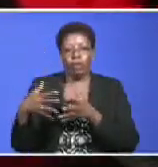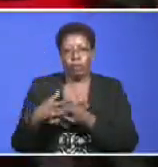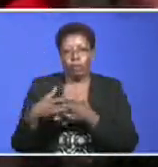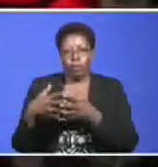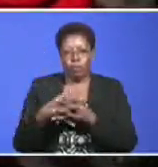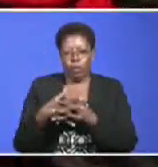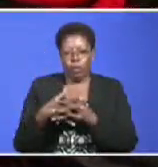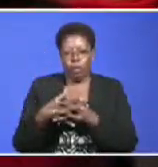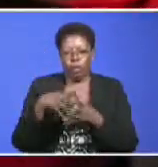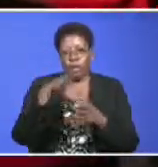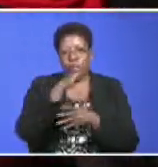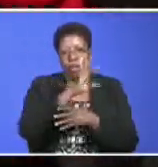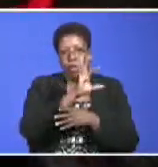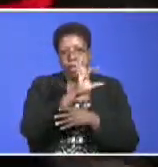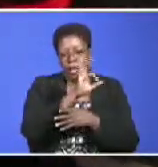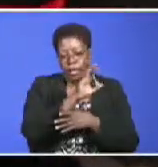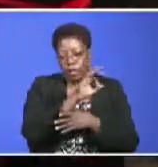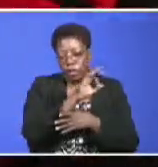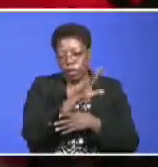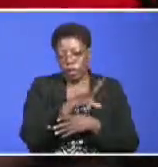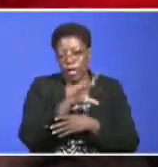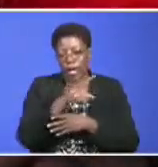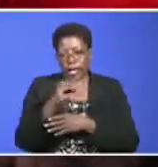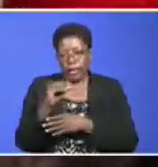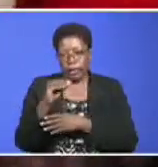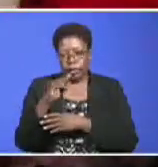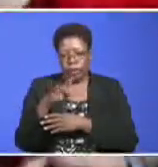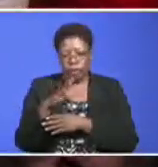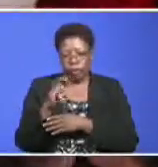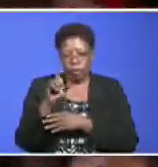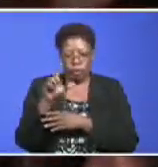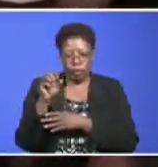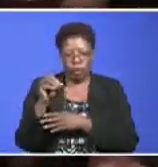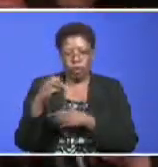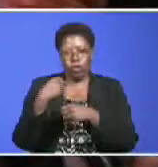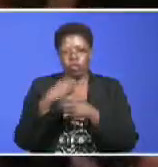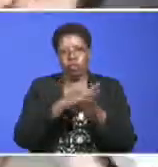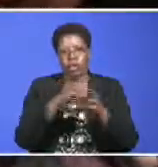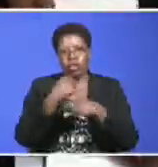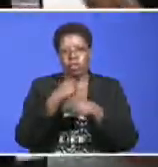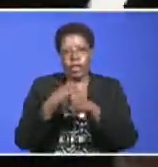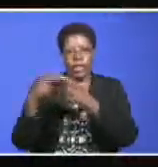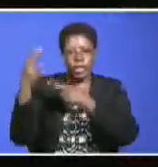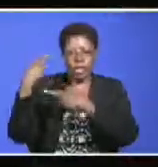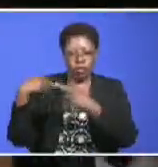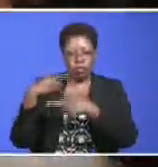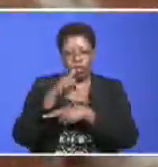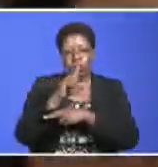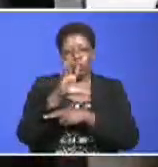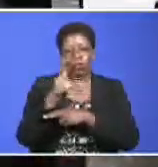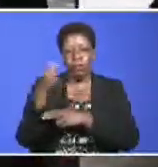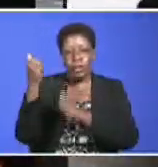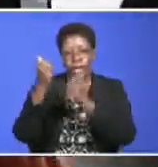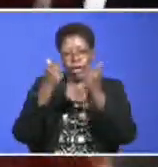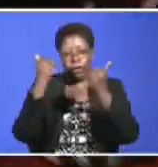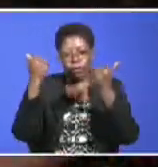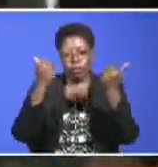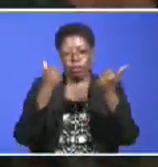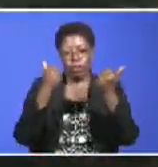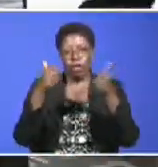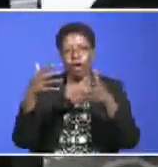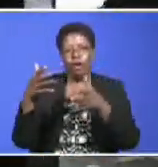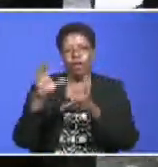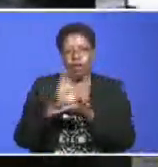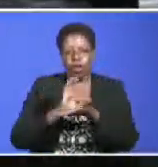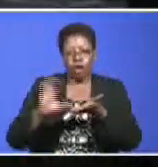Charlotte 49ers and the University of Buffalo Bisons are more than ready to make history and kick off the 150th anniversary of college football